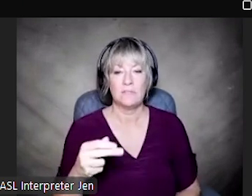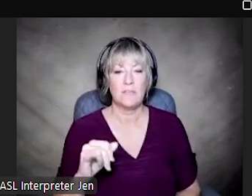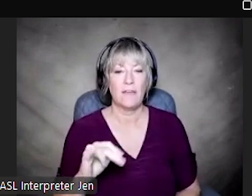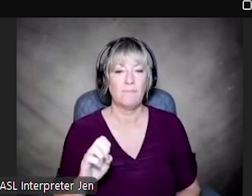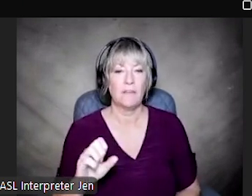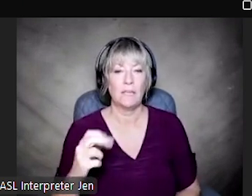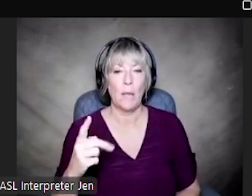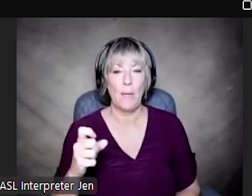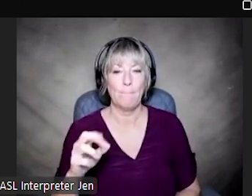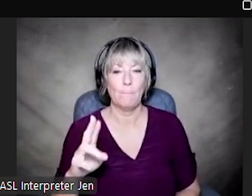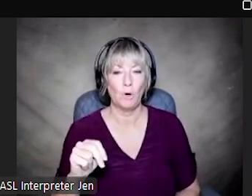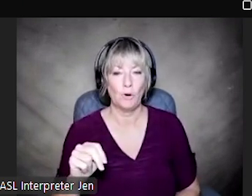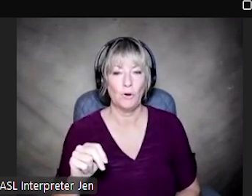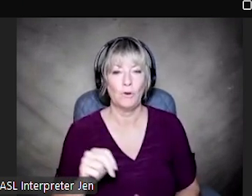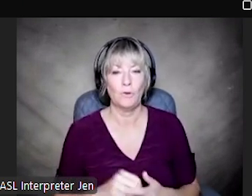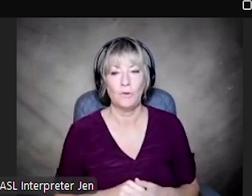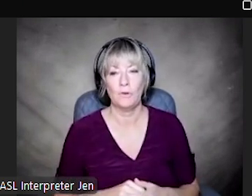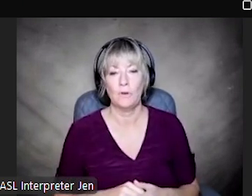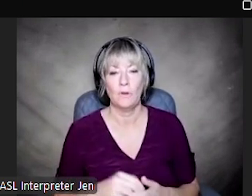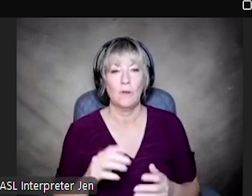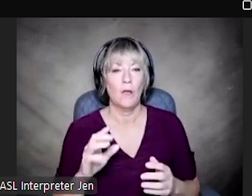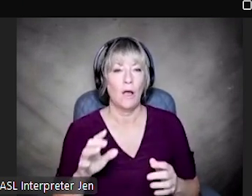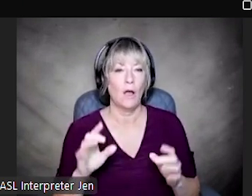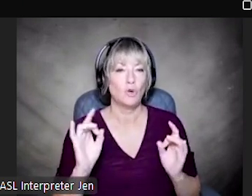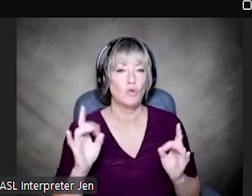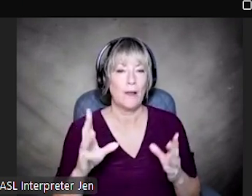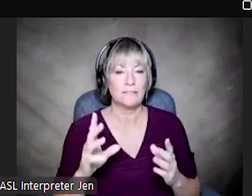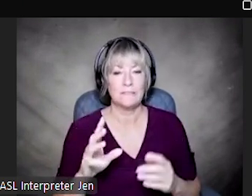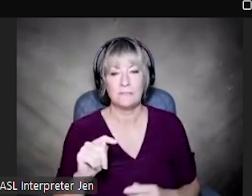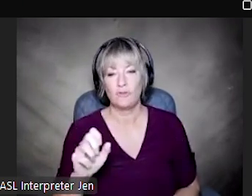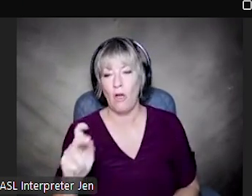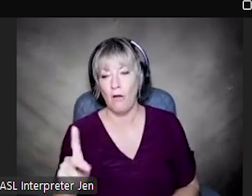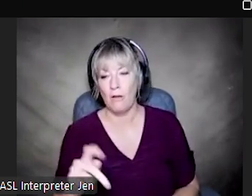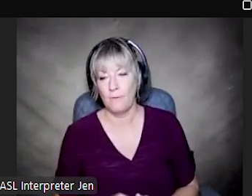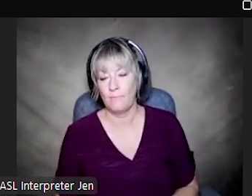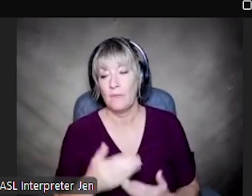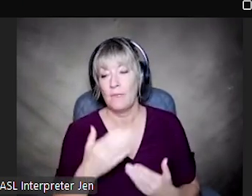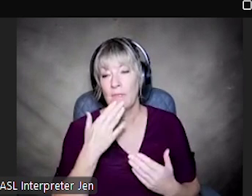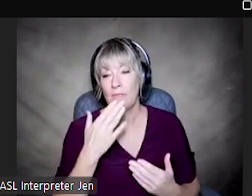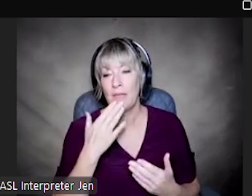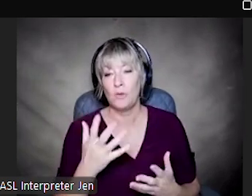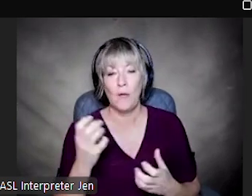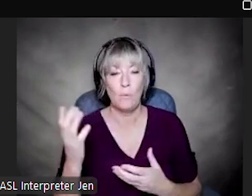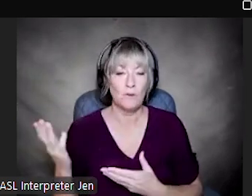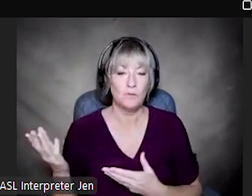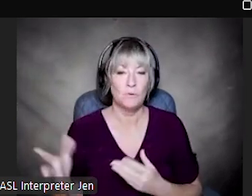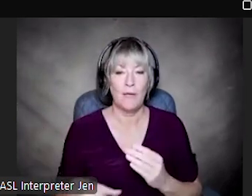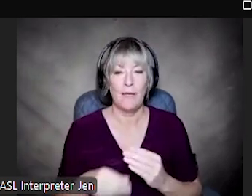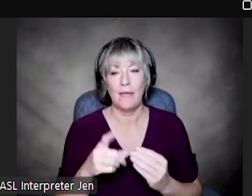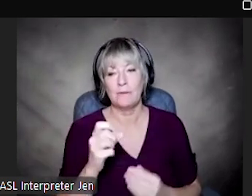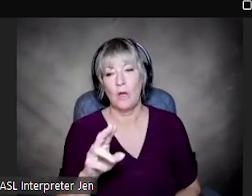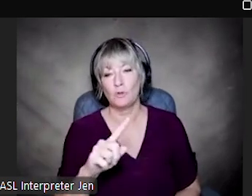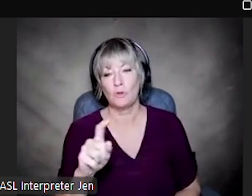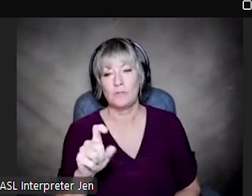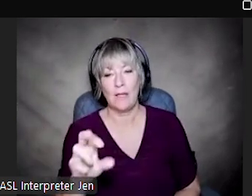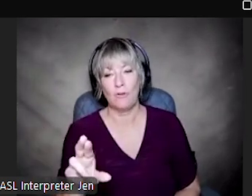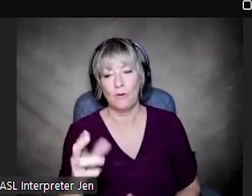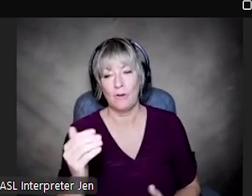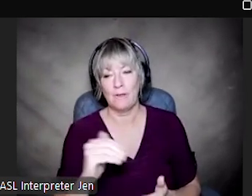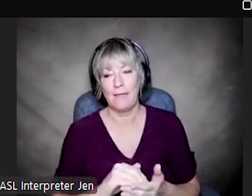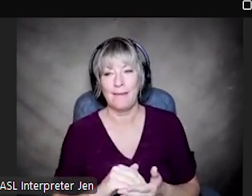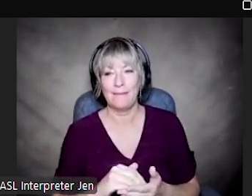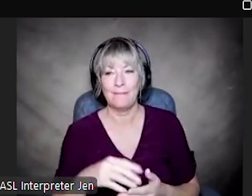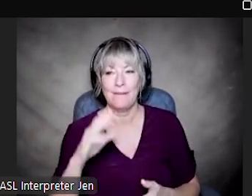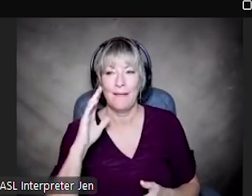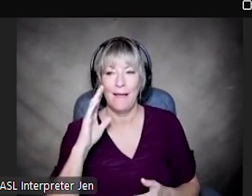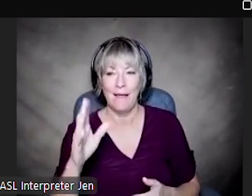Hepburn and on Crisis Talk. Thanks, Megan. So I'd like to bring on Dr. Zeller again.